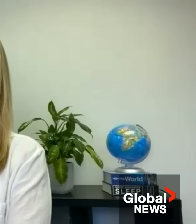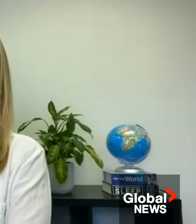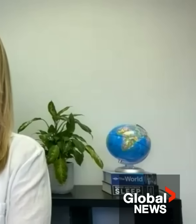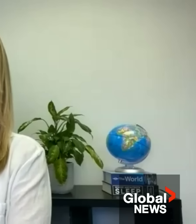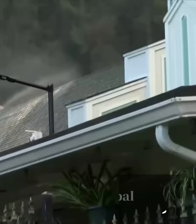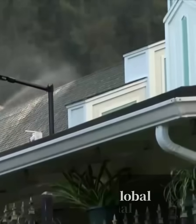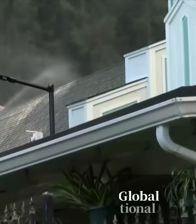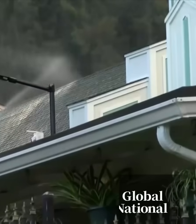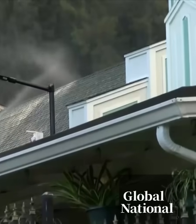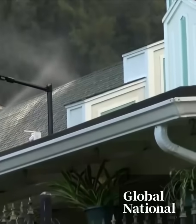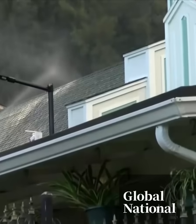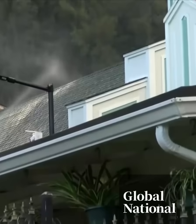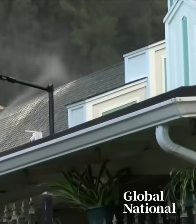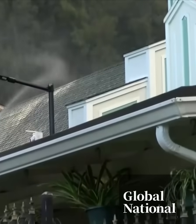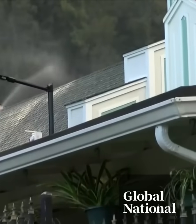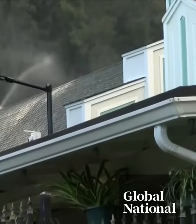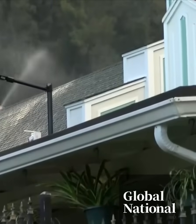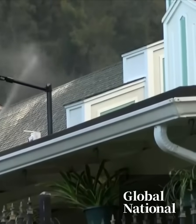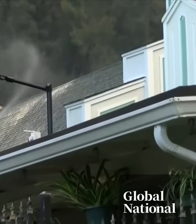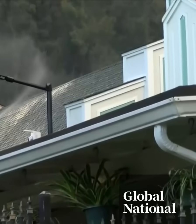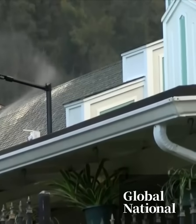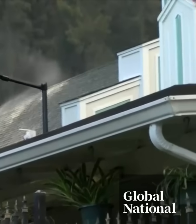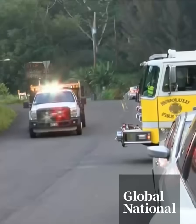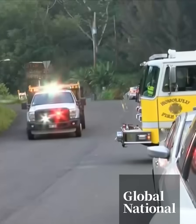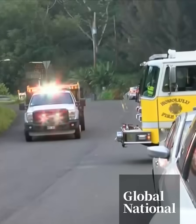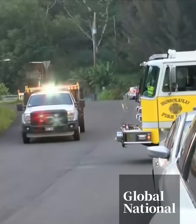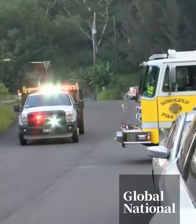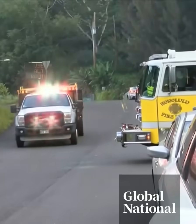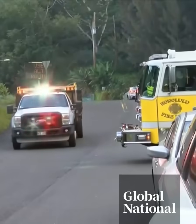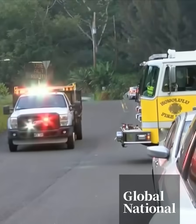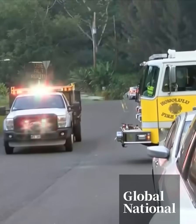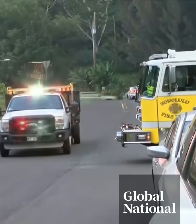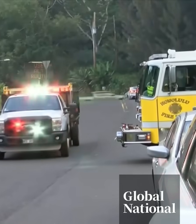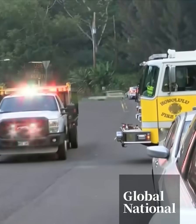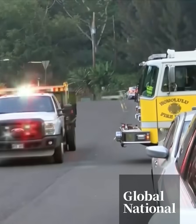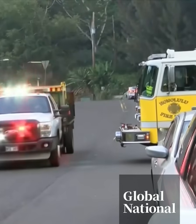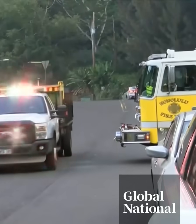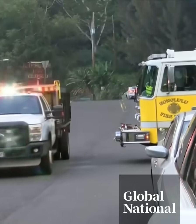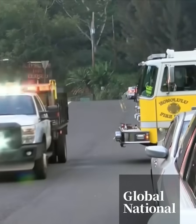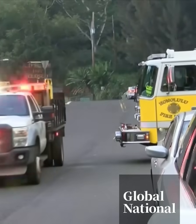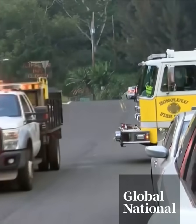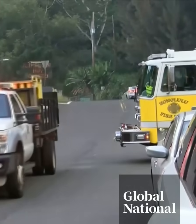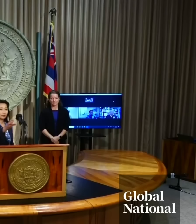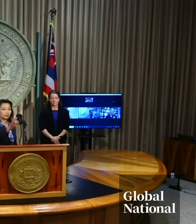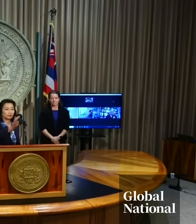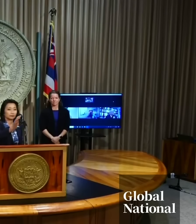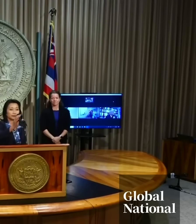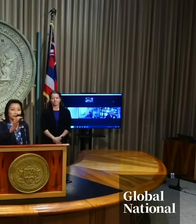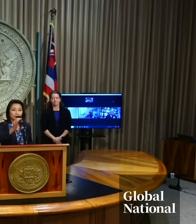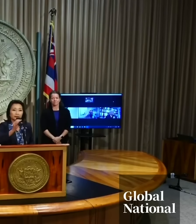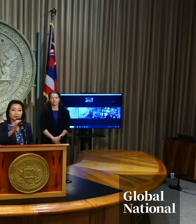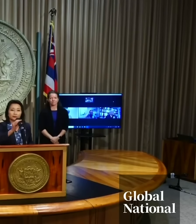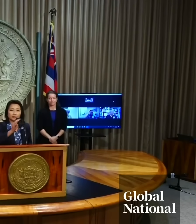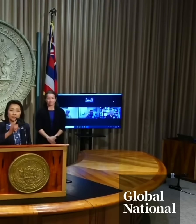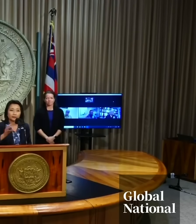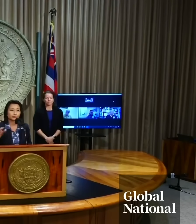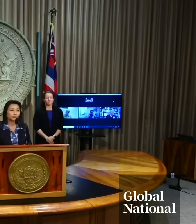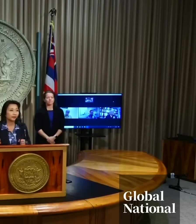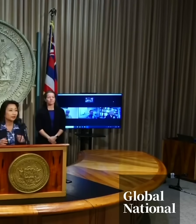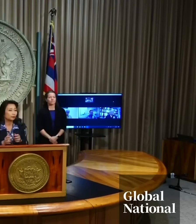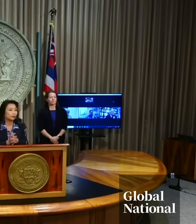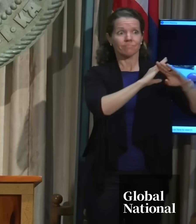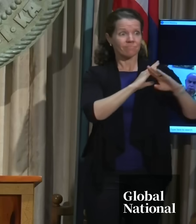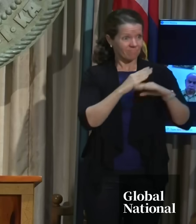so many levels. The state of Hawaii is now discouraging all non-essential travel to the island of Maui, with resources scarce